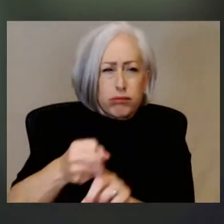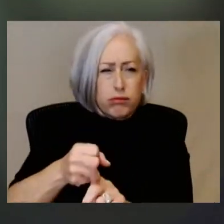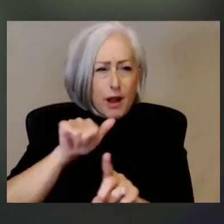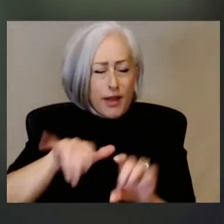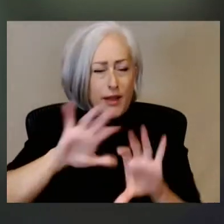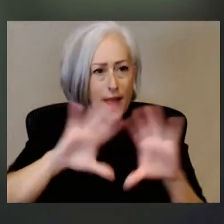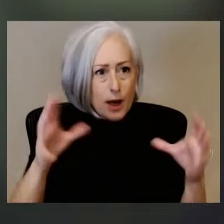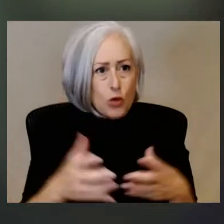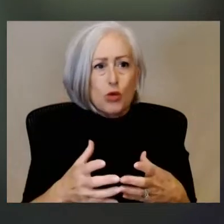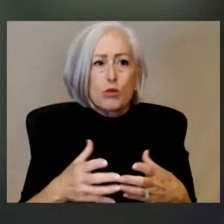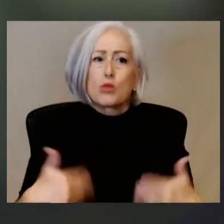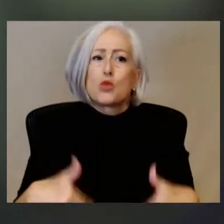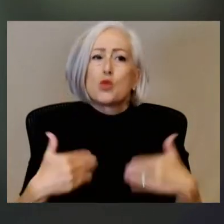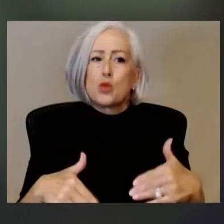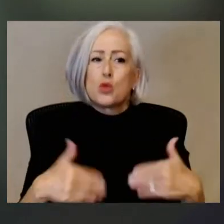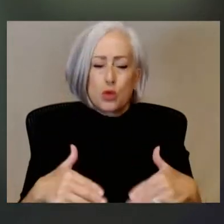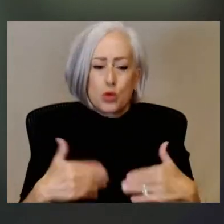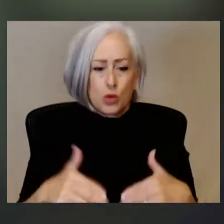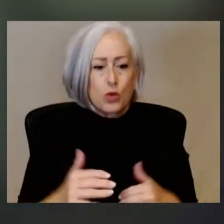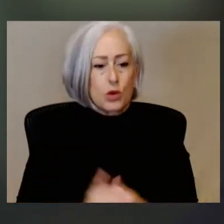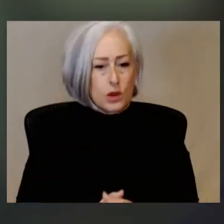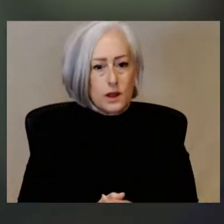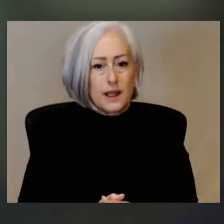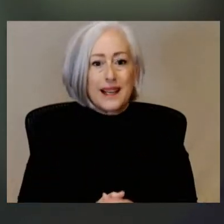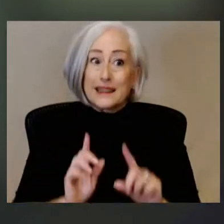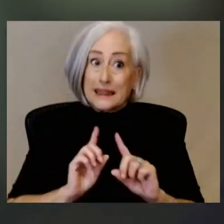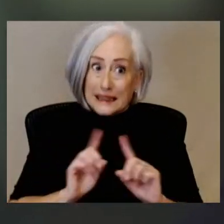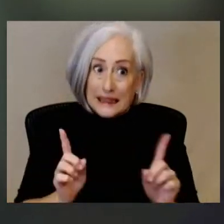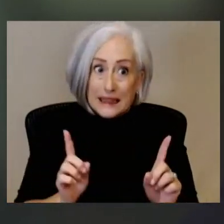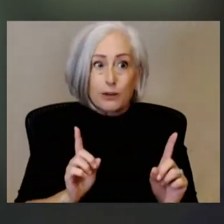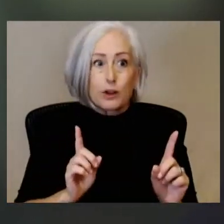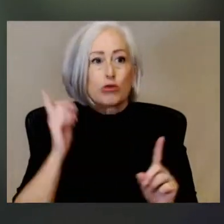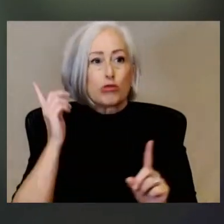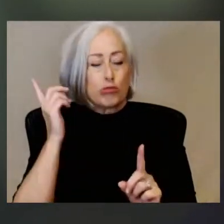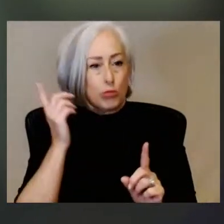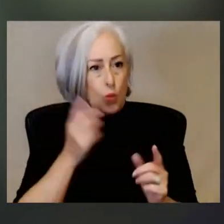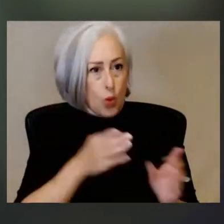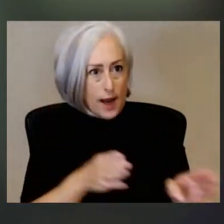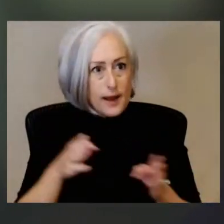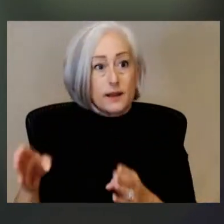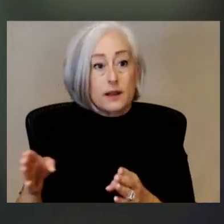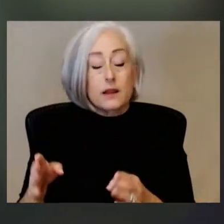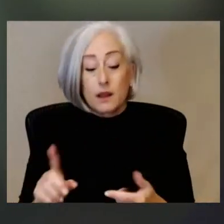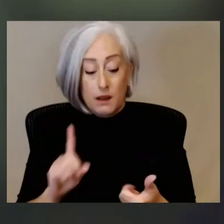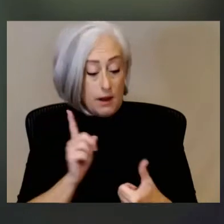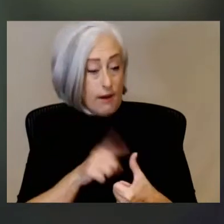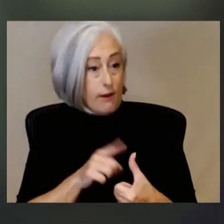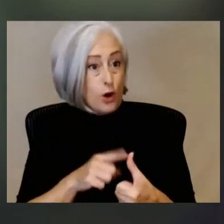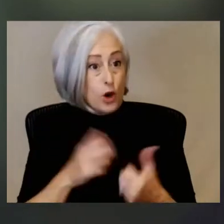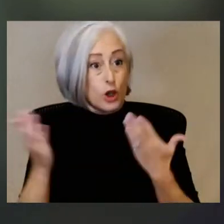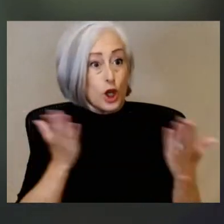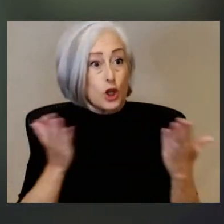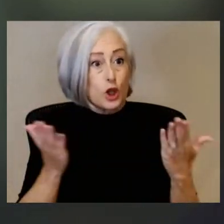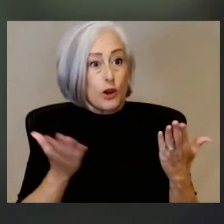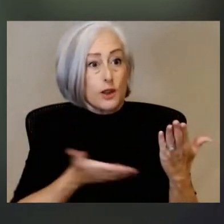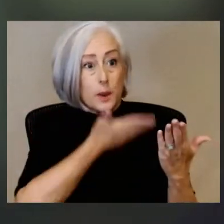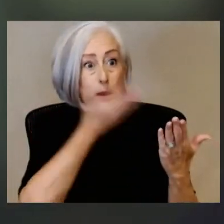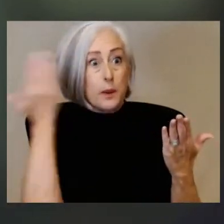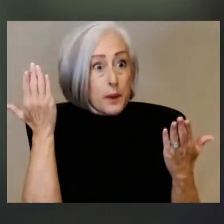very hard, and on a number of levels. For one thing, services dissipated.